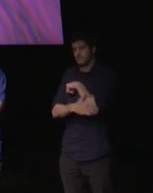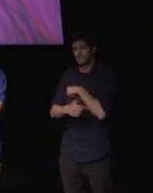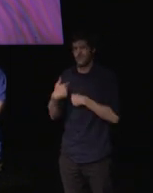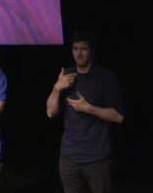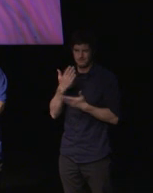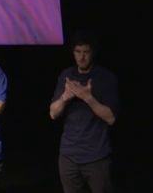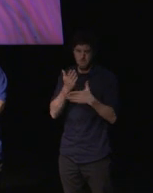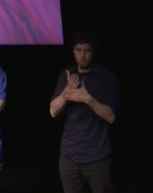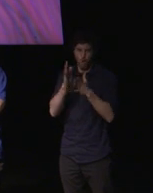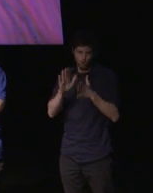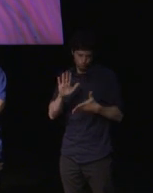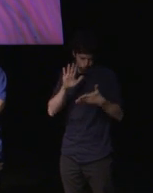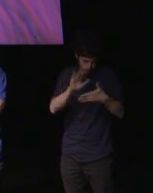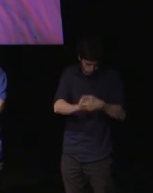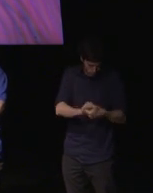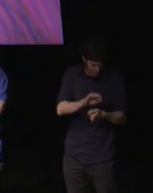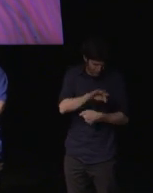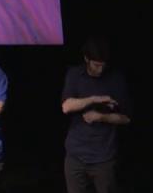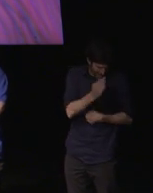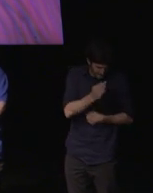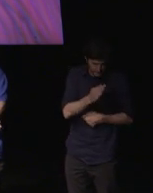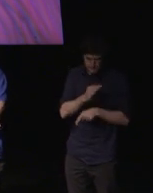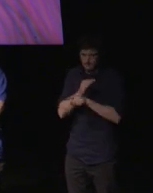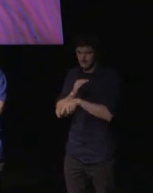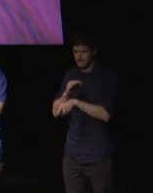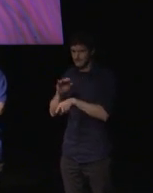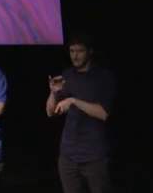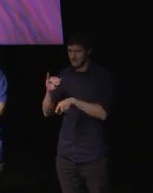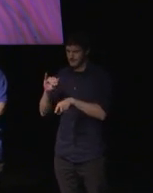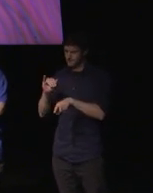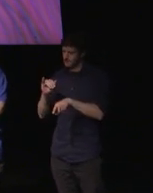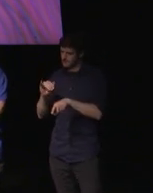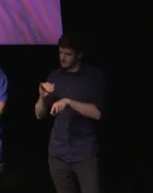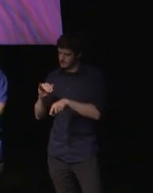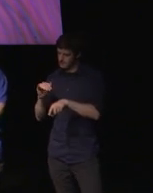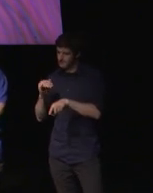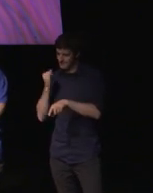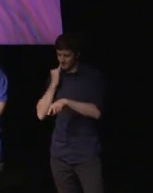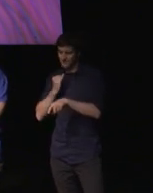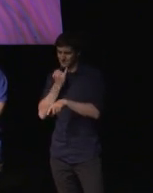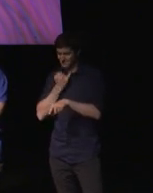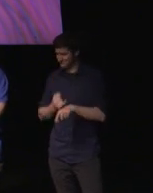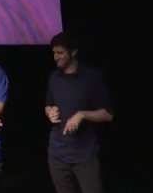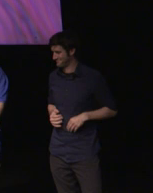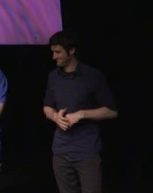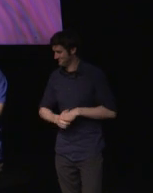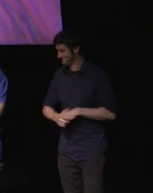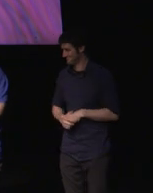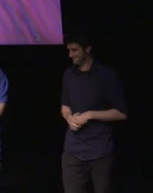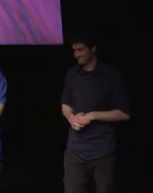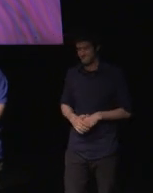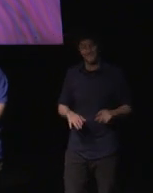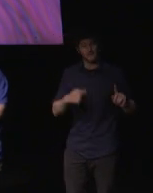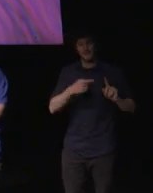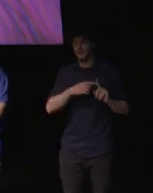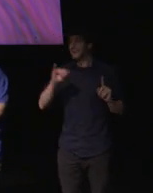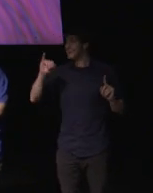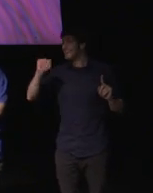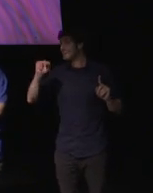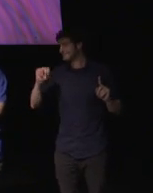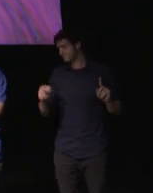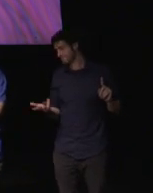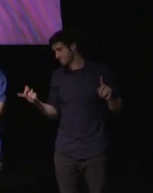as well. Then there's Ian, well, because it's Ian. You know, I'm really, you know, Ian. I'll just say Ian, you